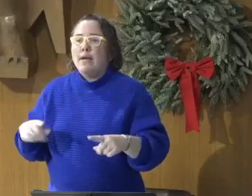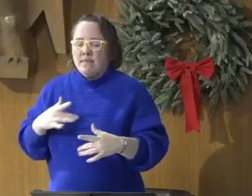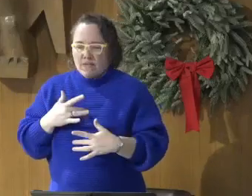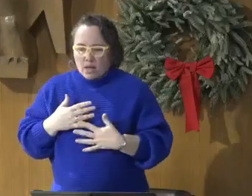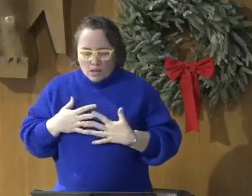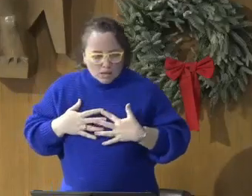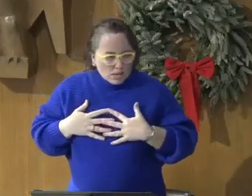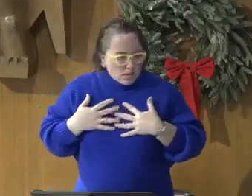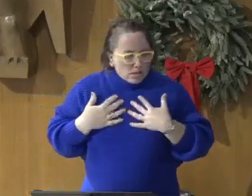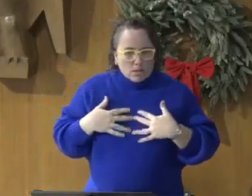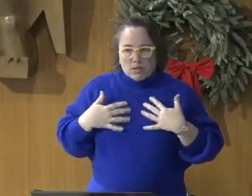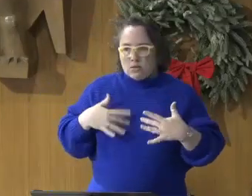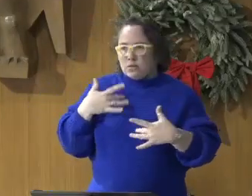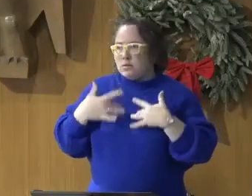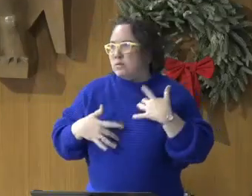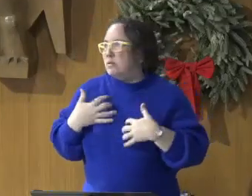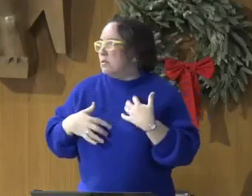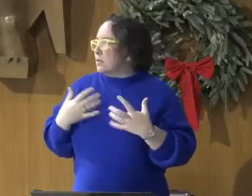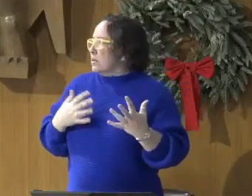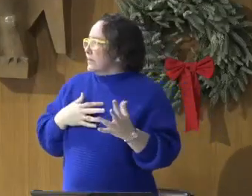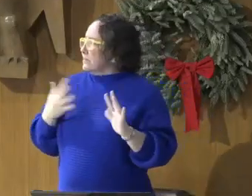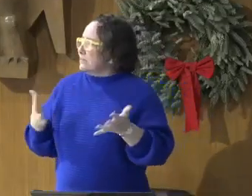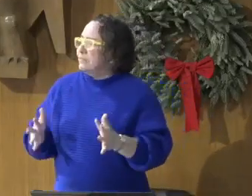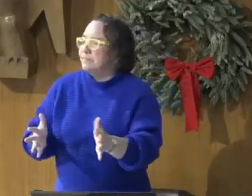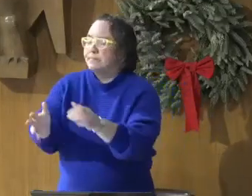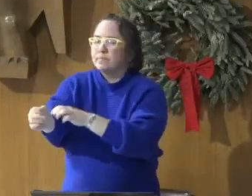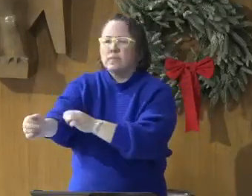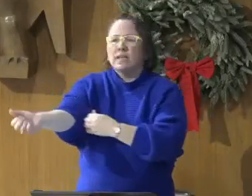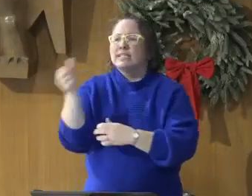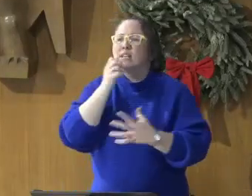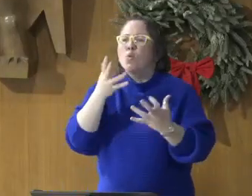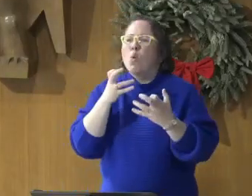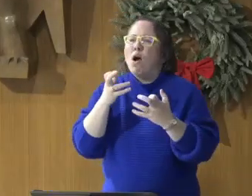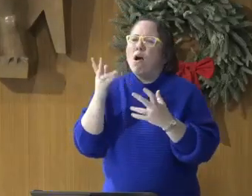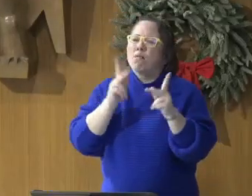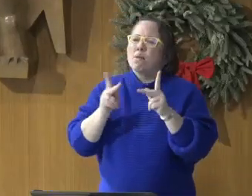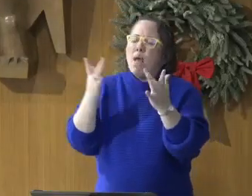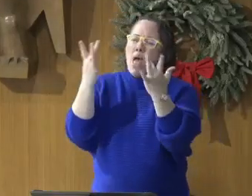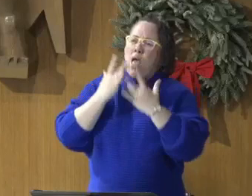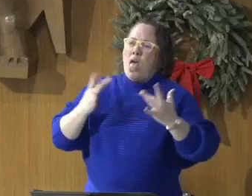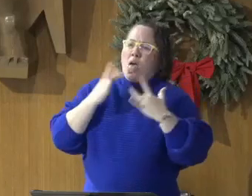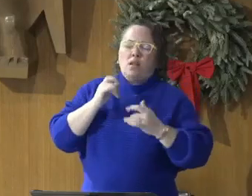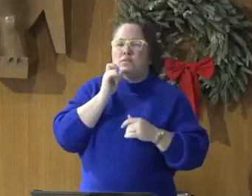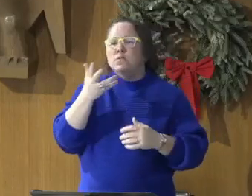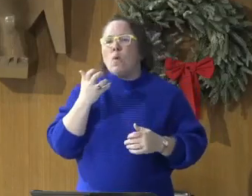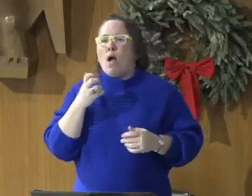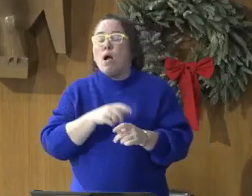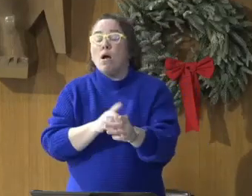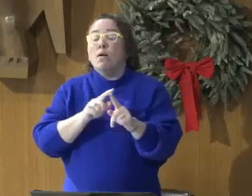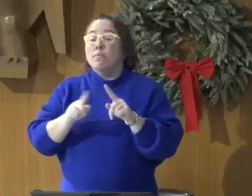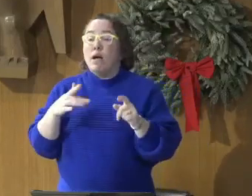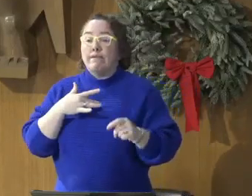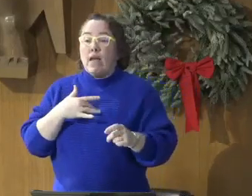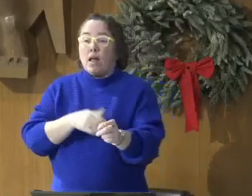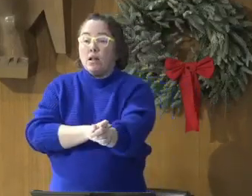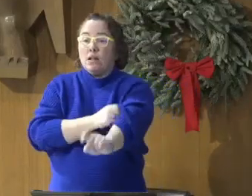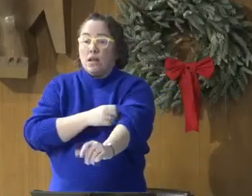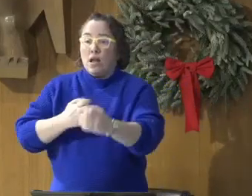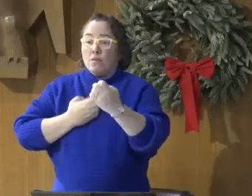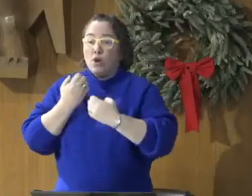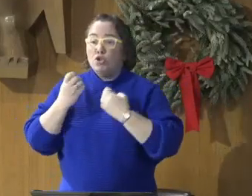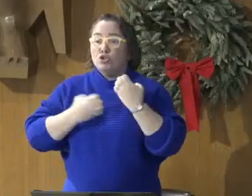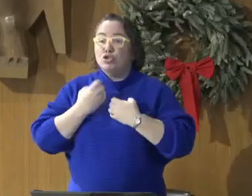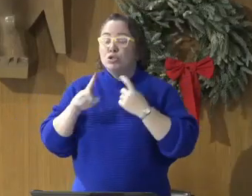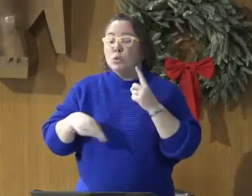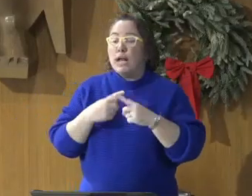self-conscious, not wanting to be pitied. But she was overcome with emotion when the